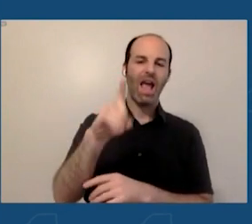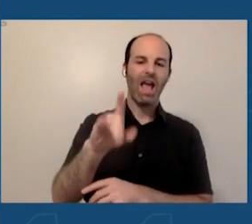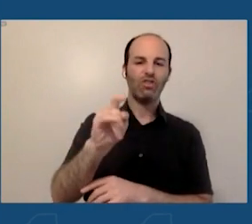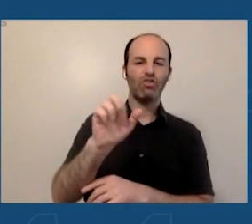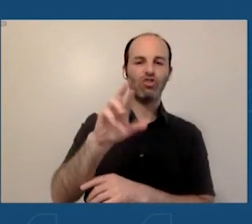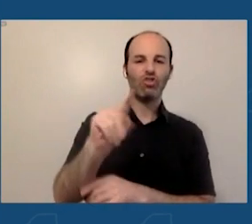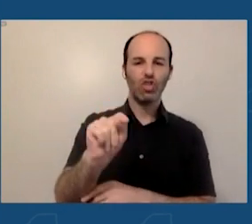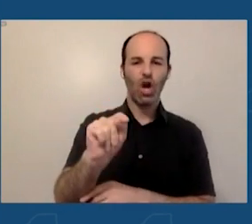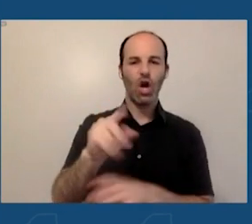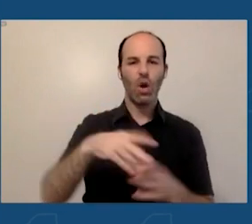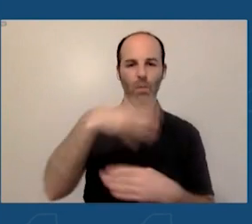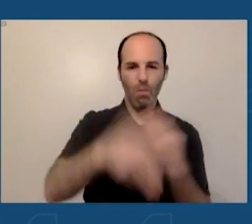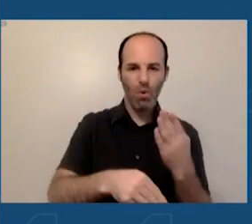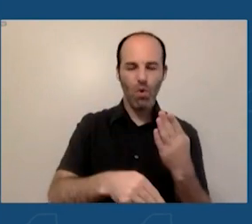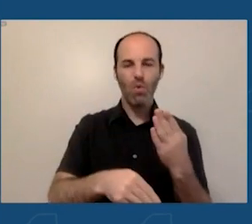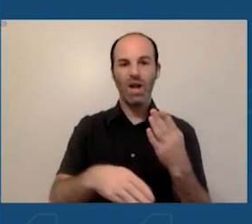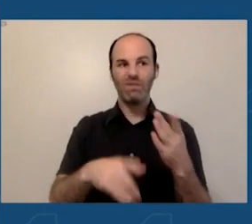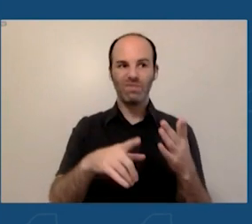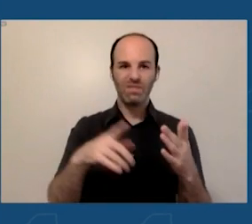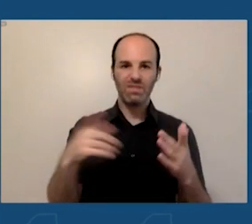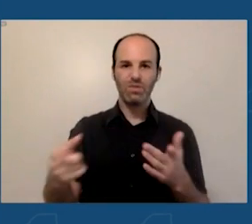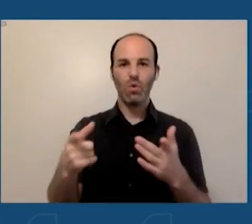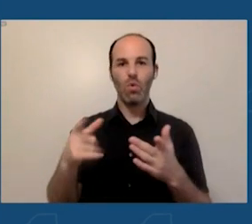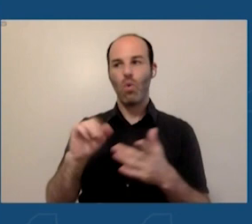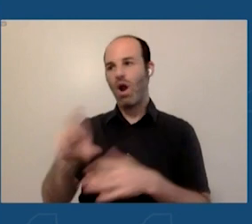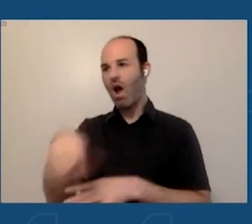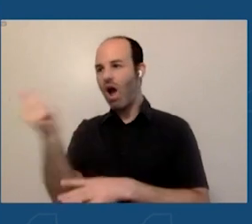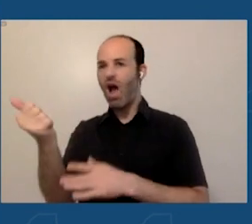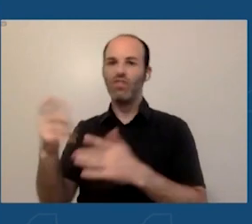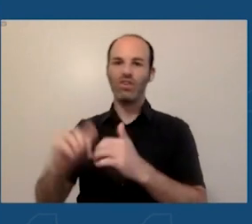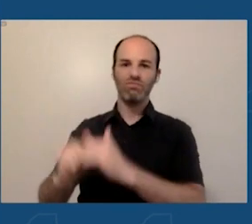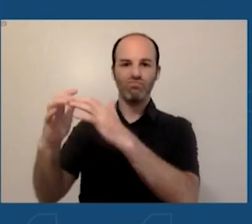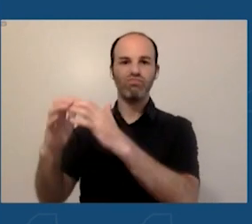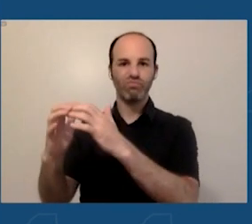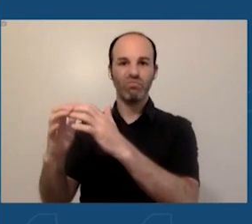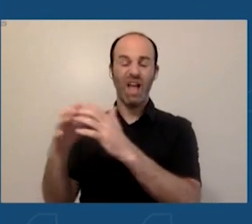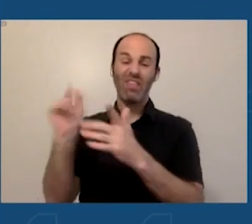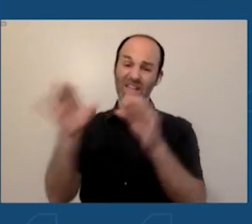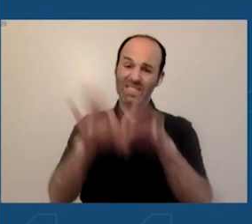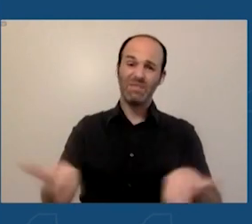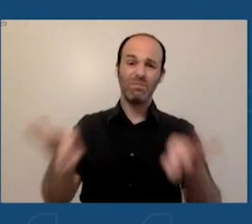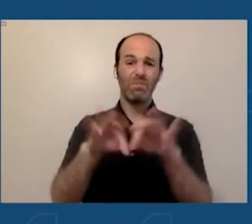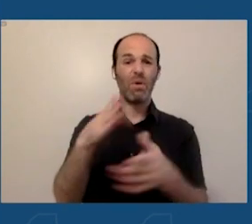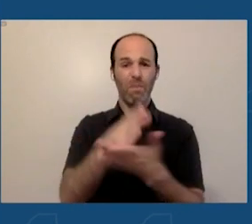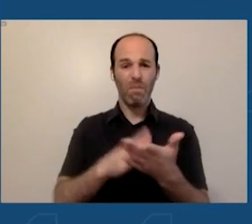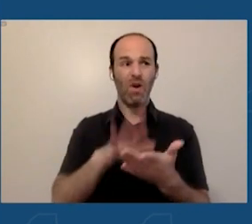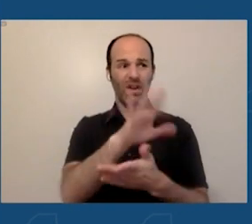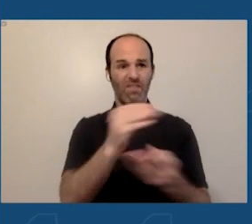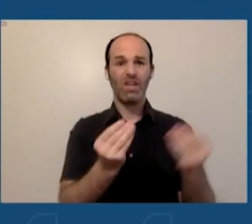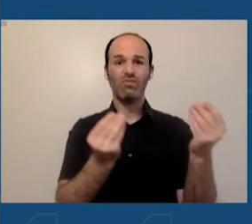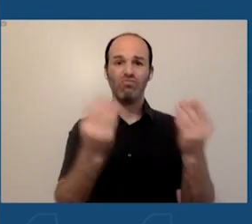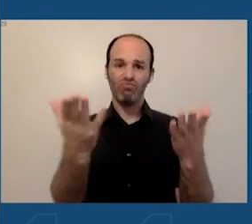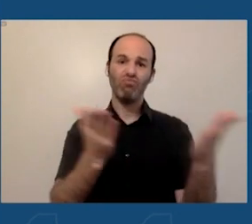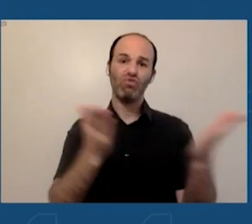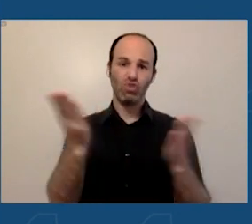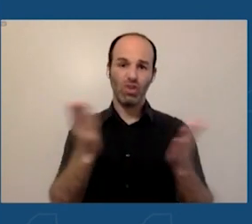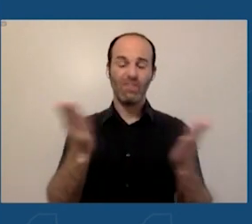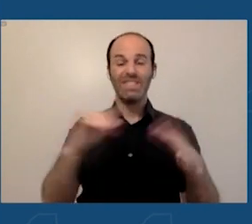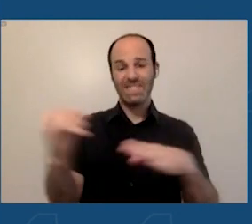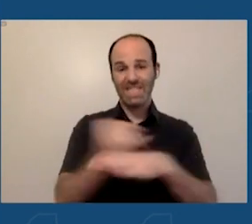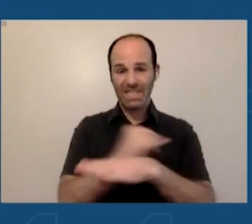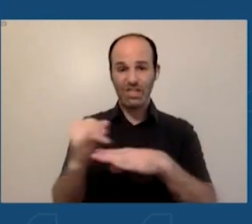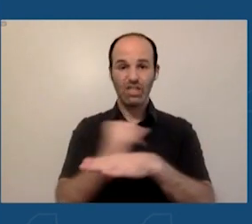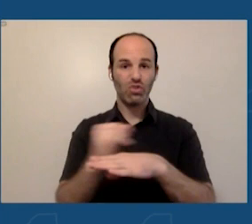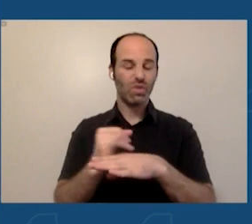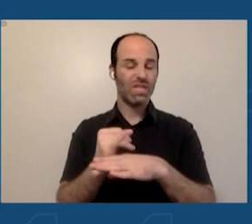important part of the child care services industry, because really it's not just,